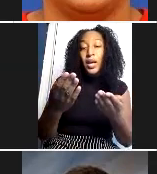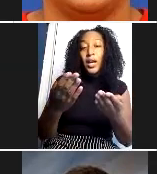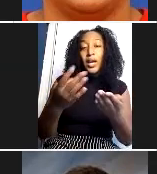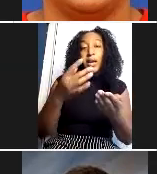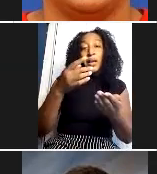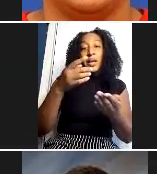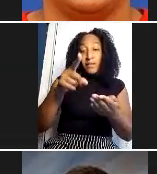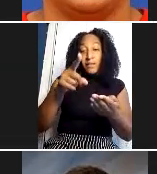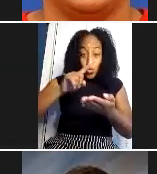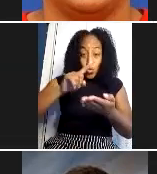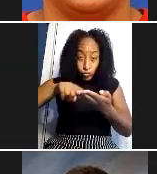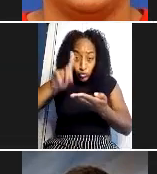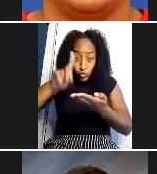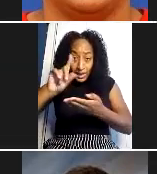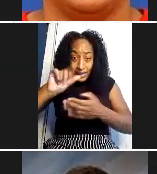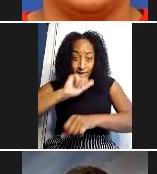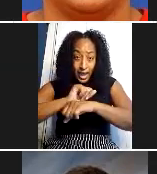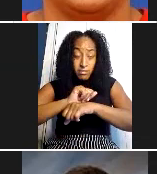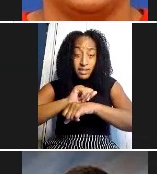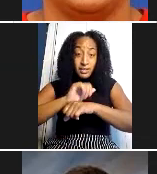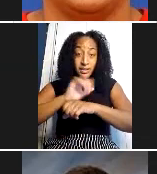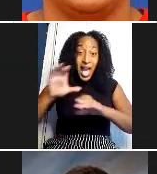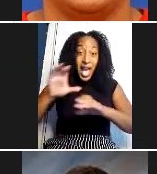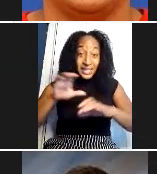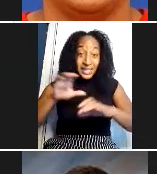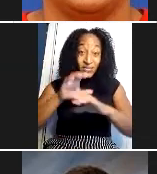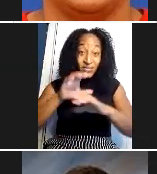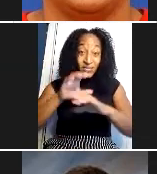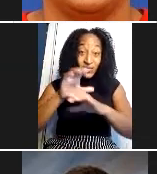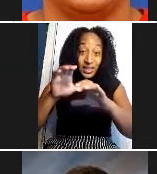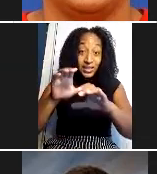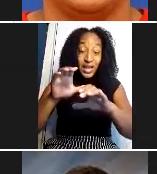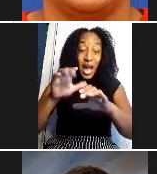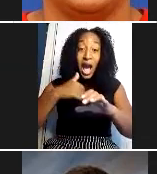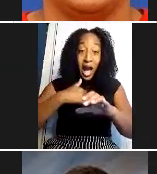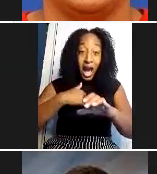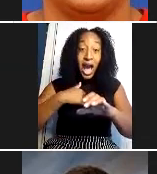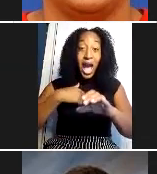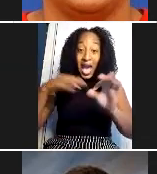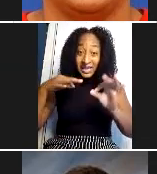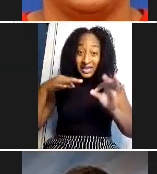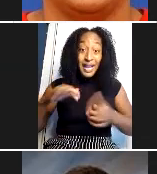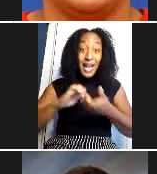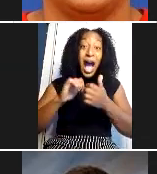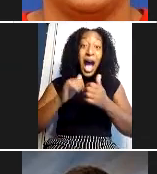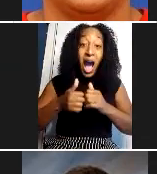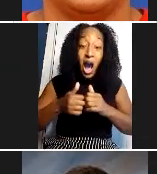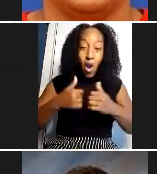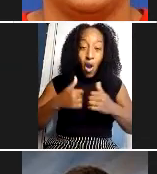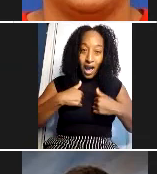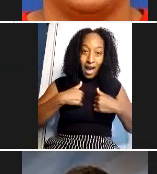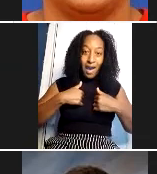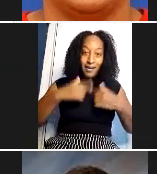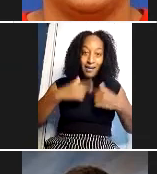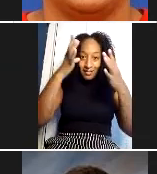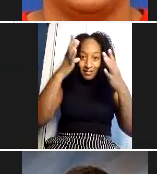under assignments and activities, it tells you how I grade problem sets. And if you